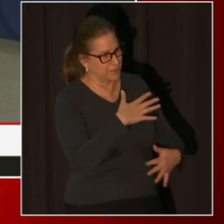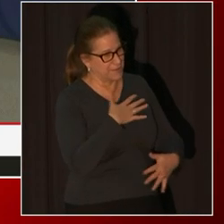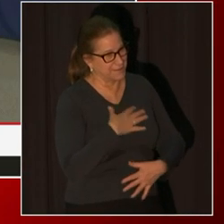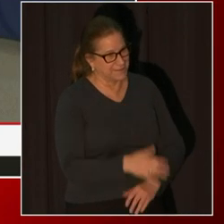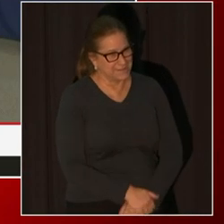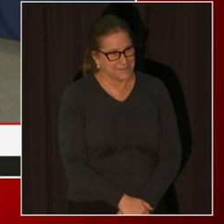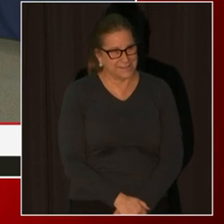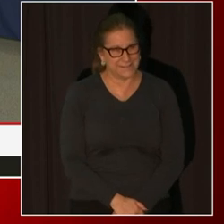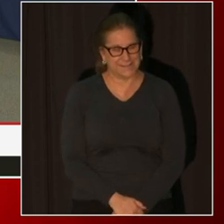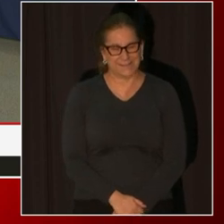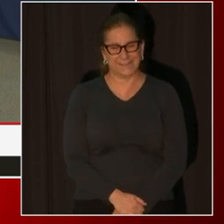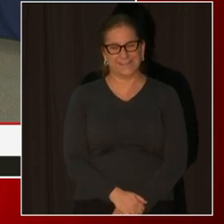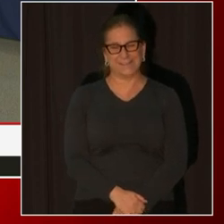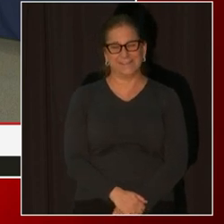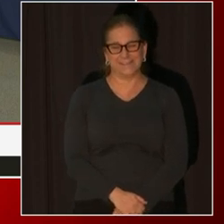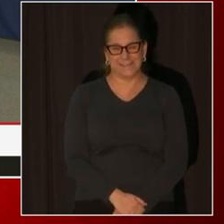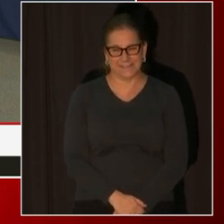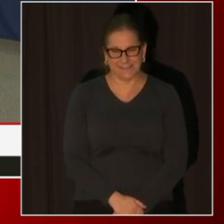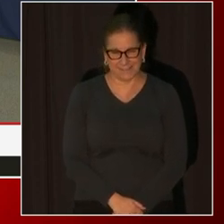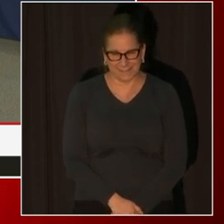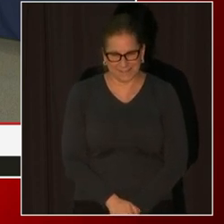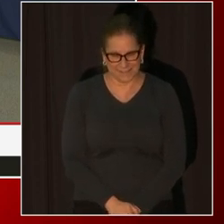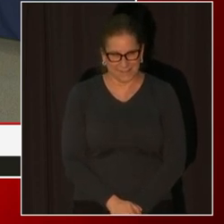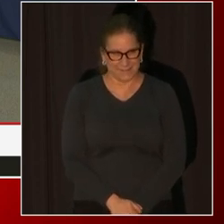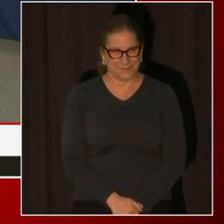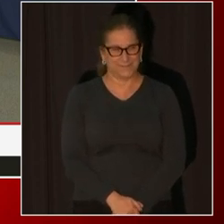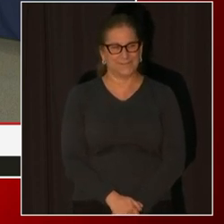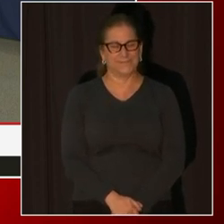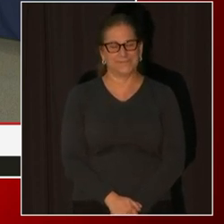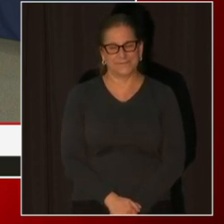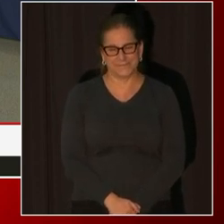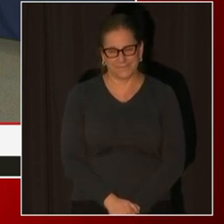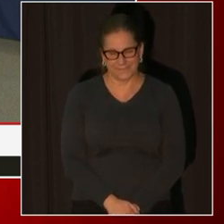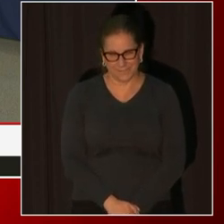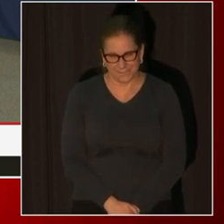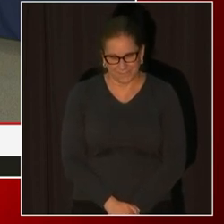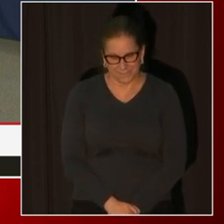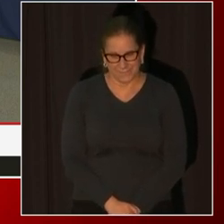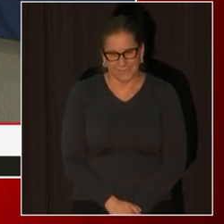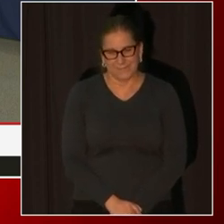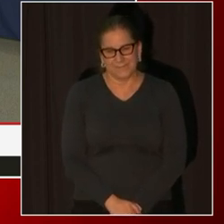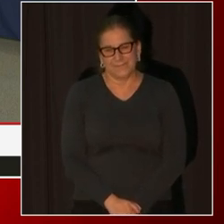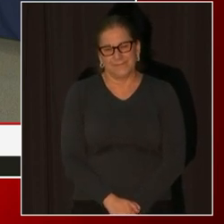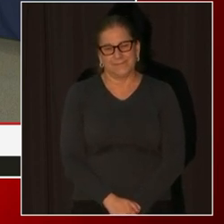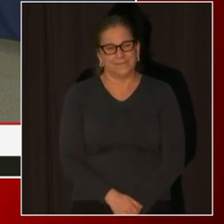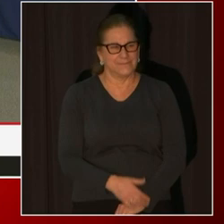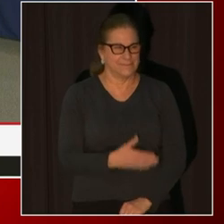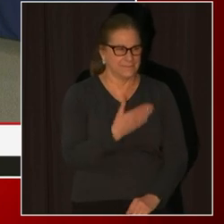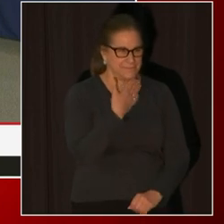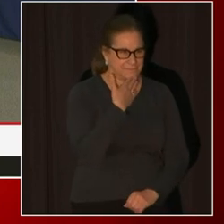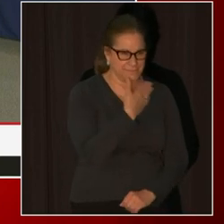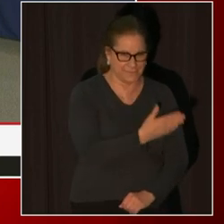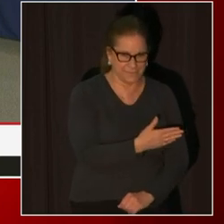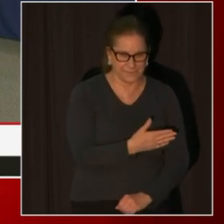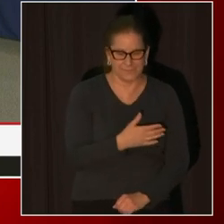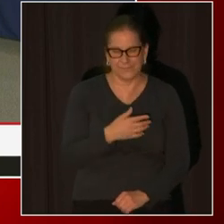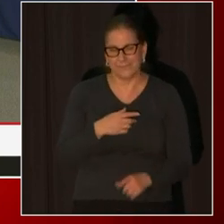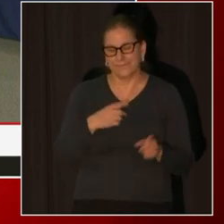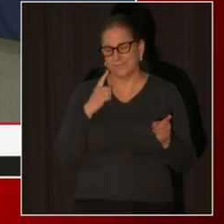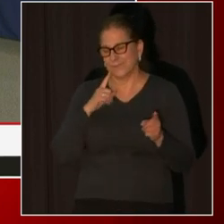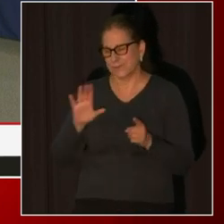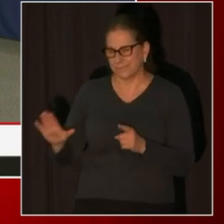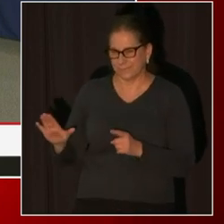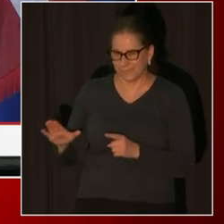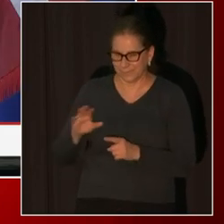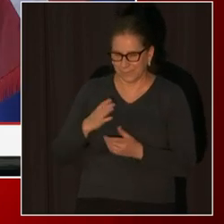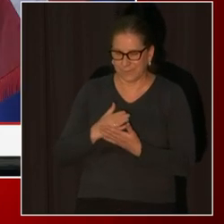for the questions. And I want to, again, thank you, CA, and thank the budget team, Jenny, for all of the